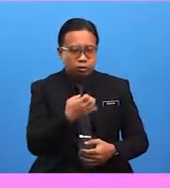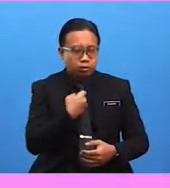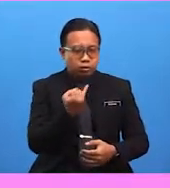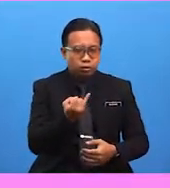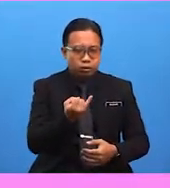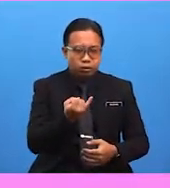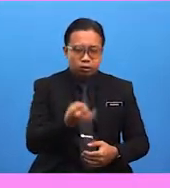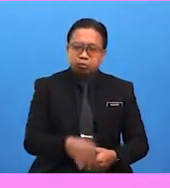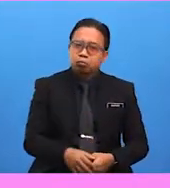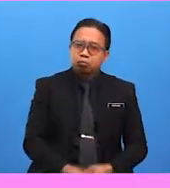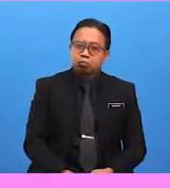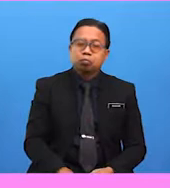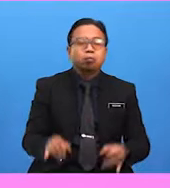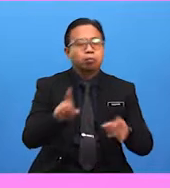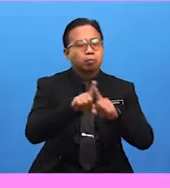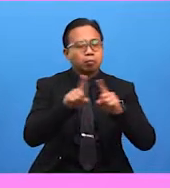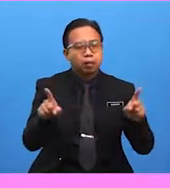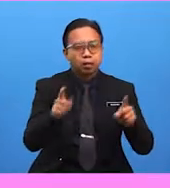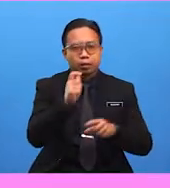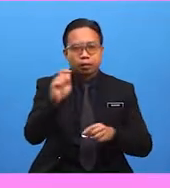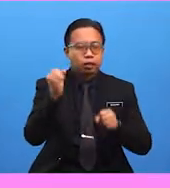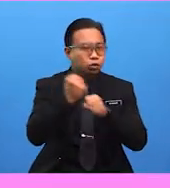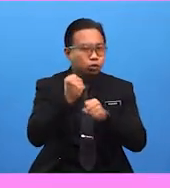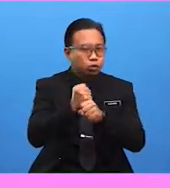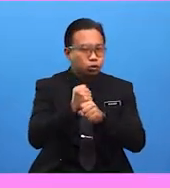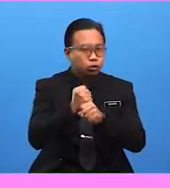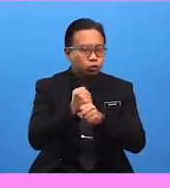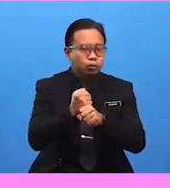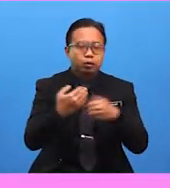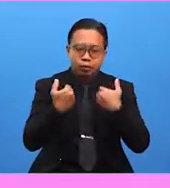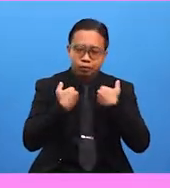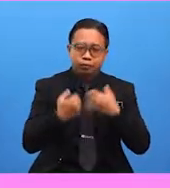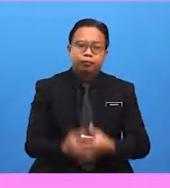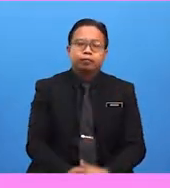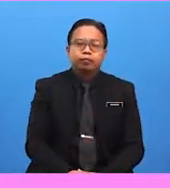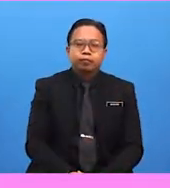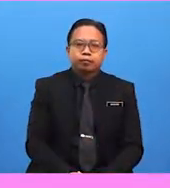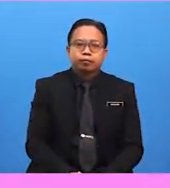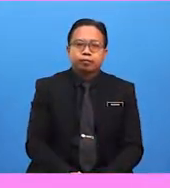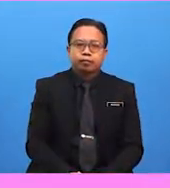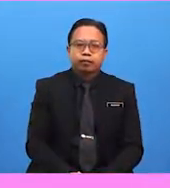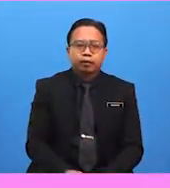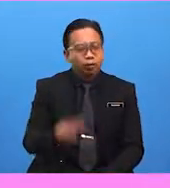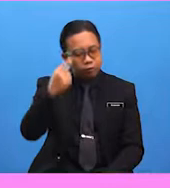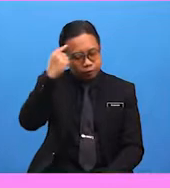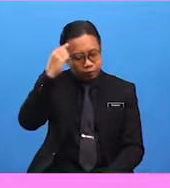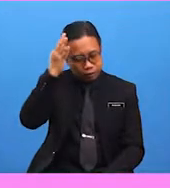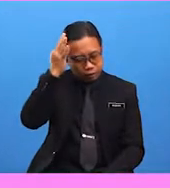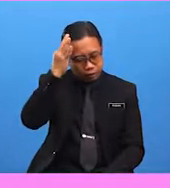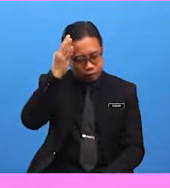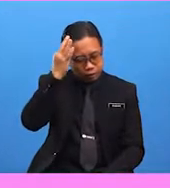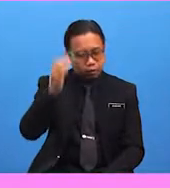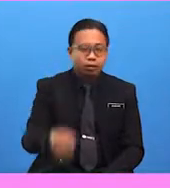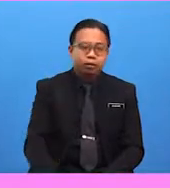passion, but also the job availability. Bear in mind